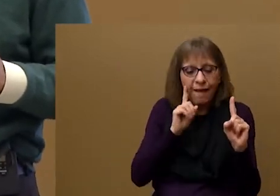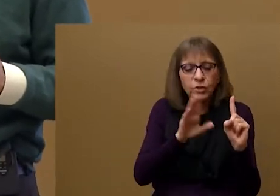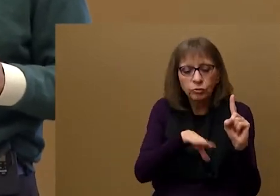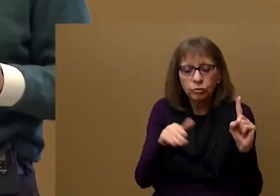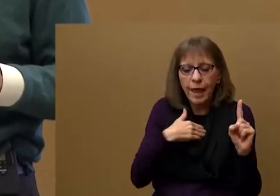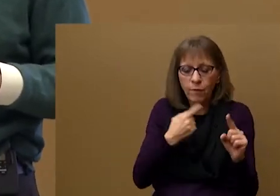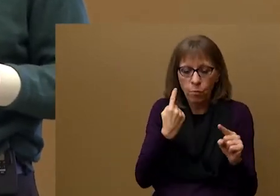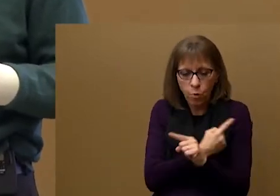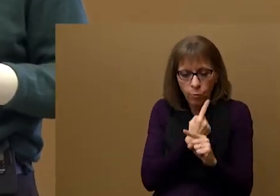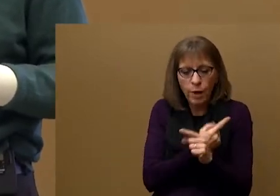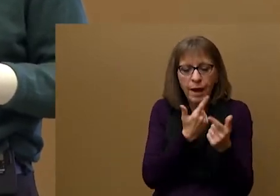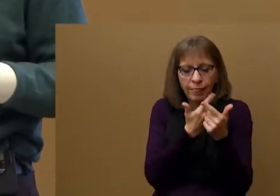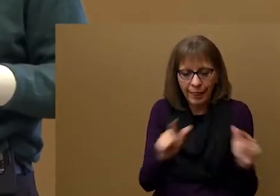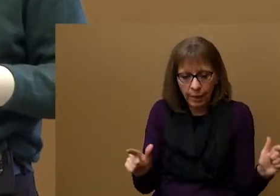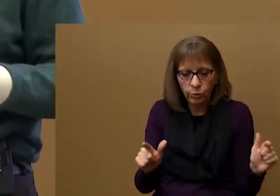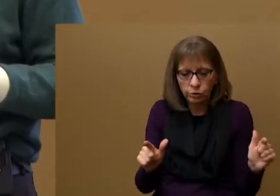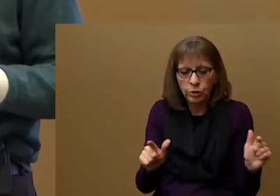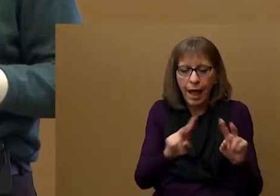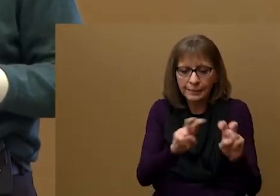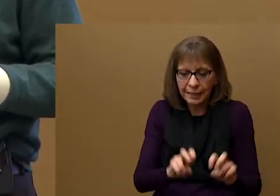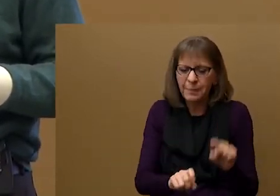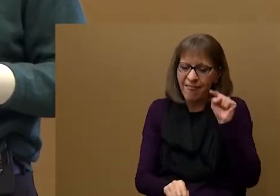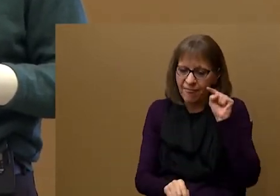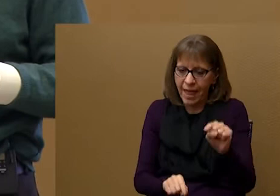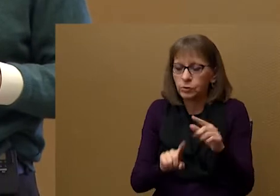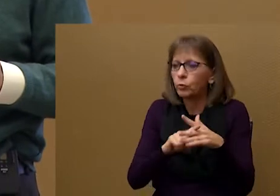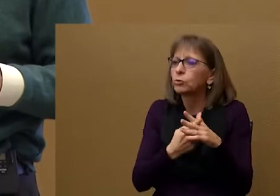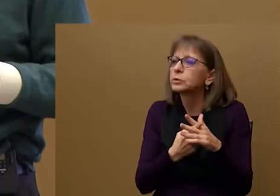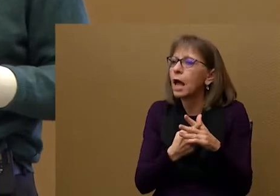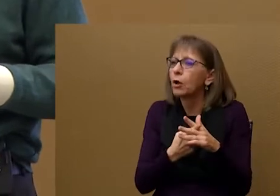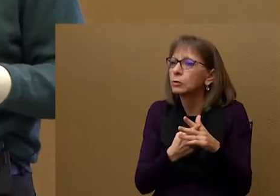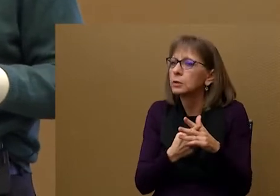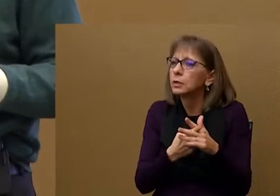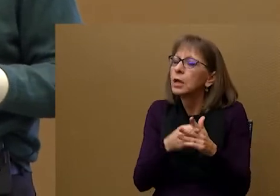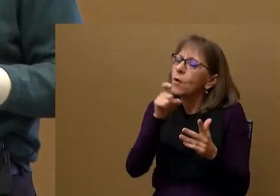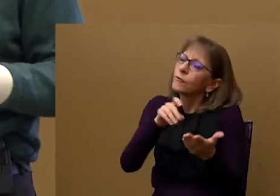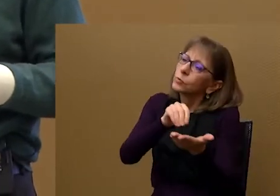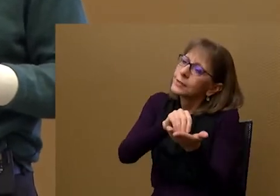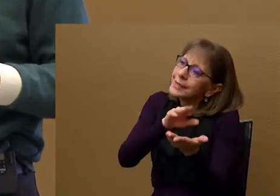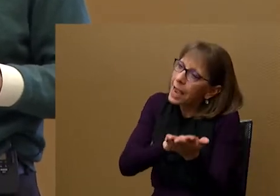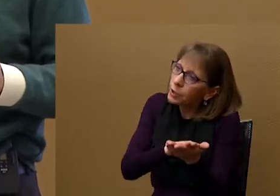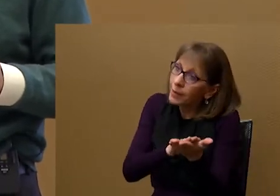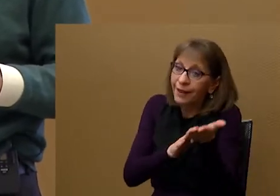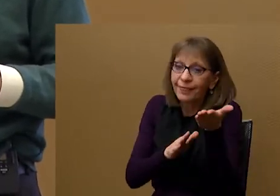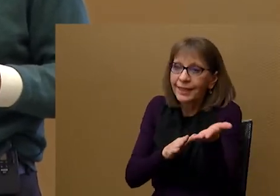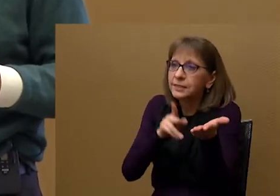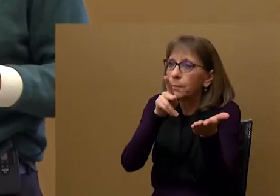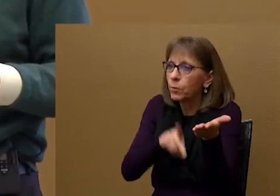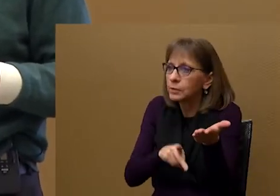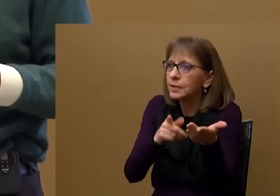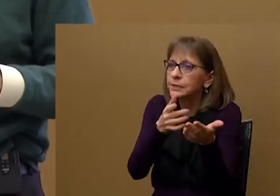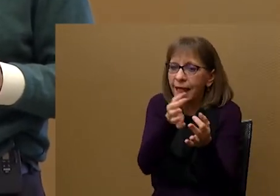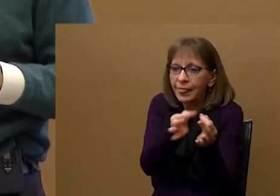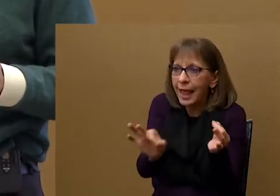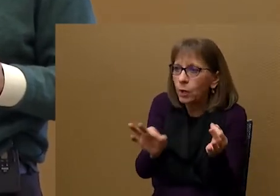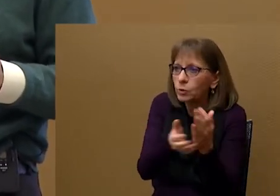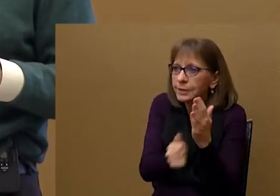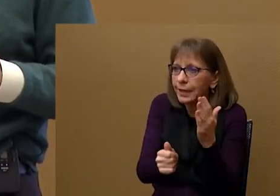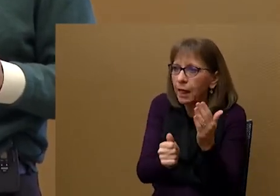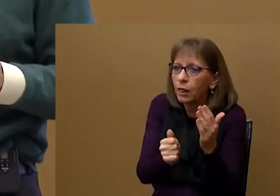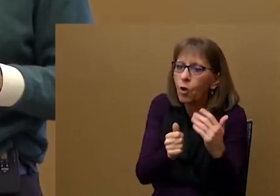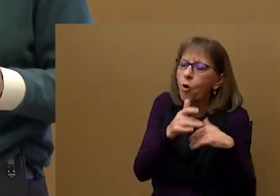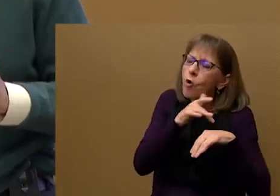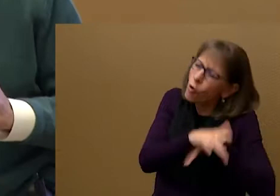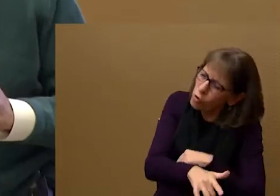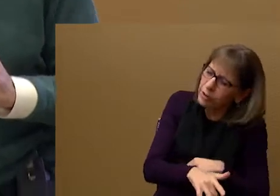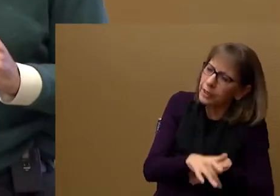one, that deaf children get appropriate language assessments. I think that's where you begin. You need to be able to document this person's